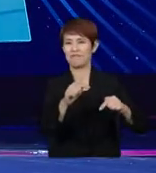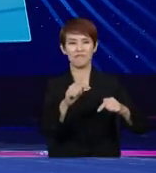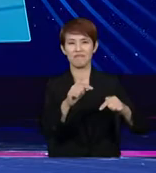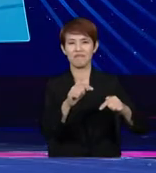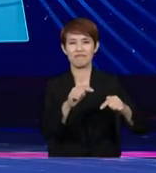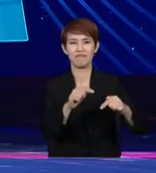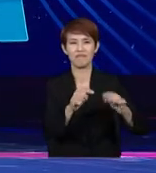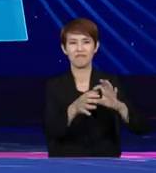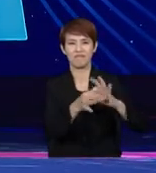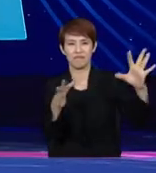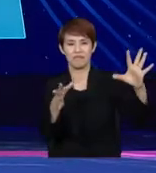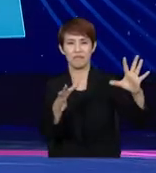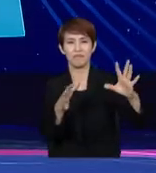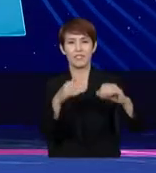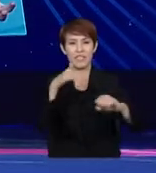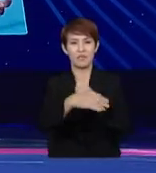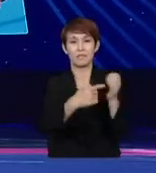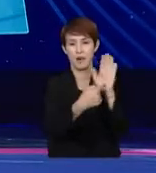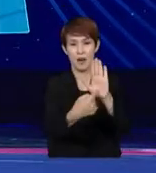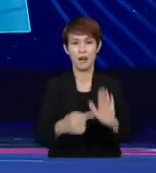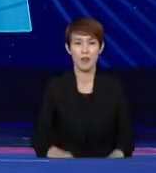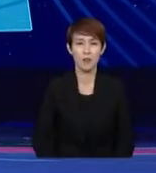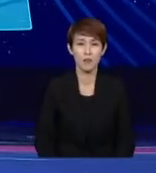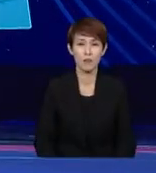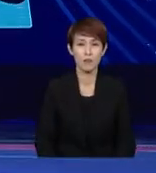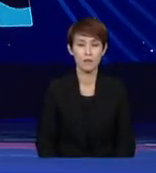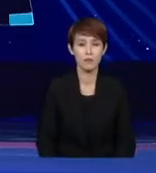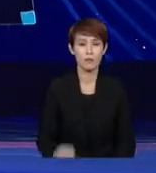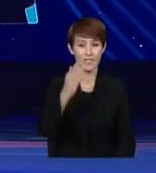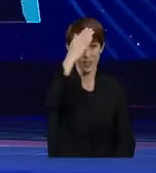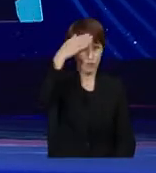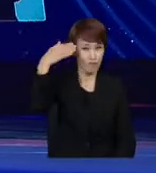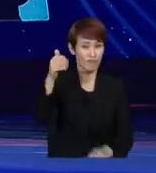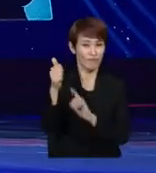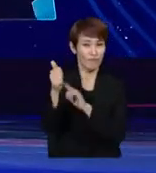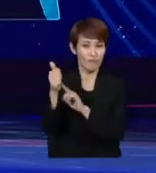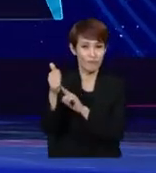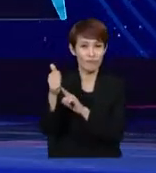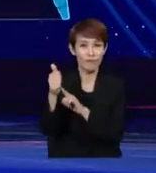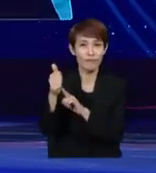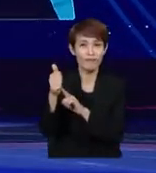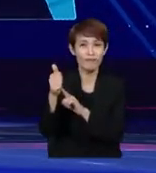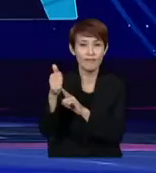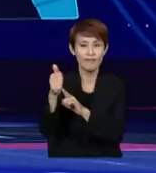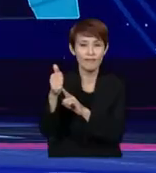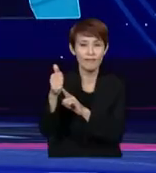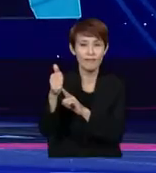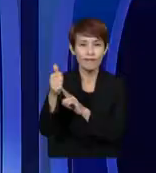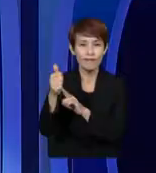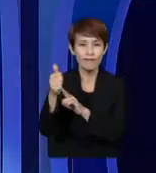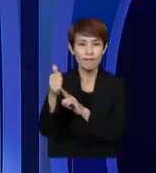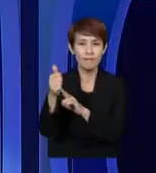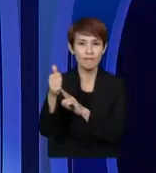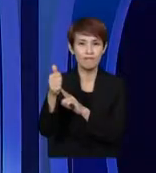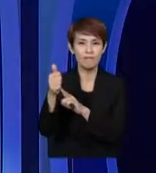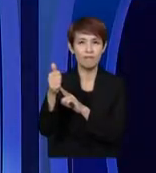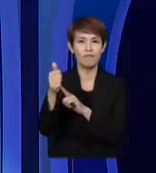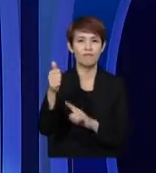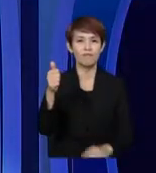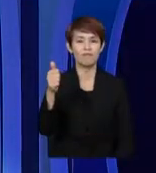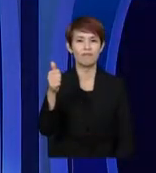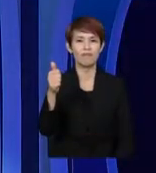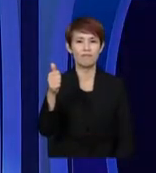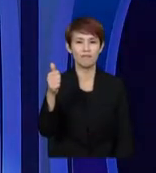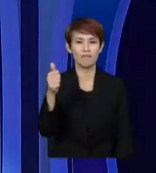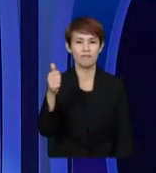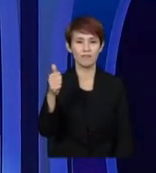criticism of his policies, not in the way that a quote-unquote normal democratic politician would. Justify their policies, tell